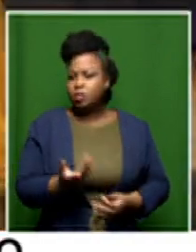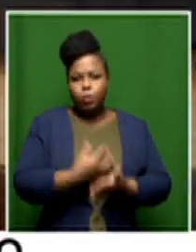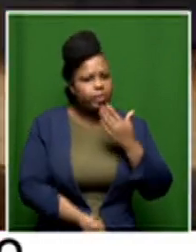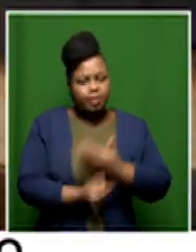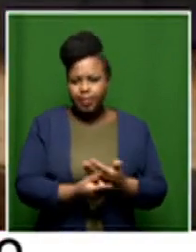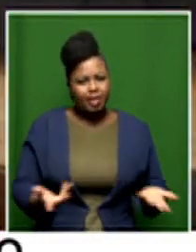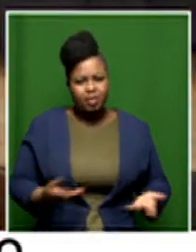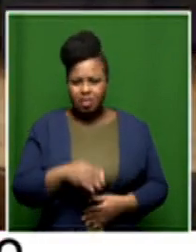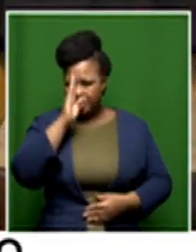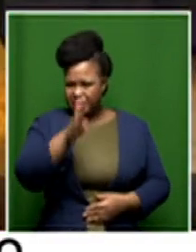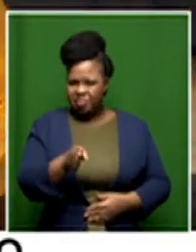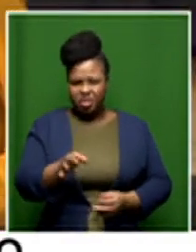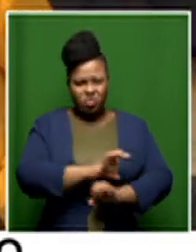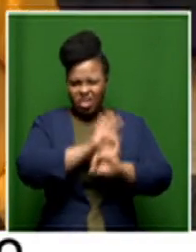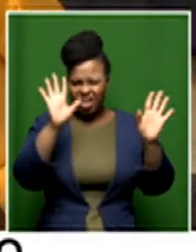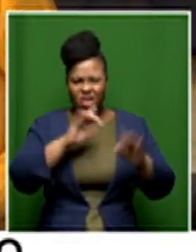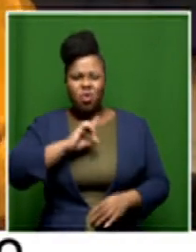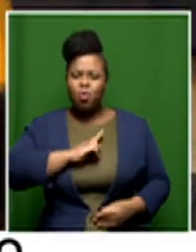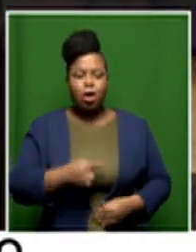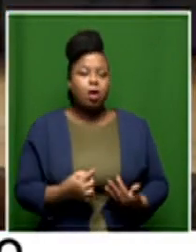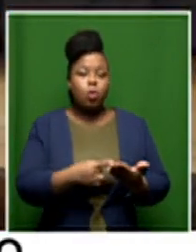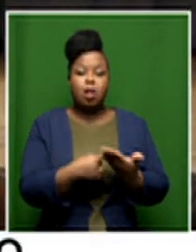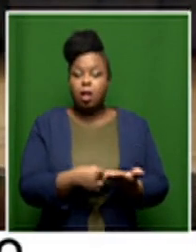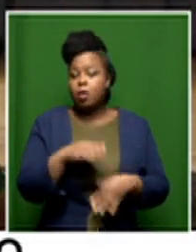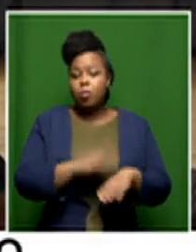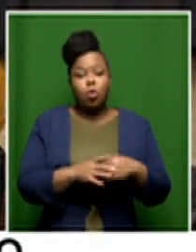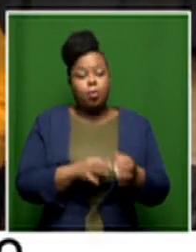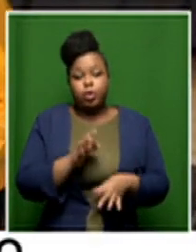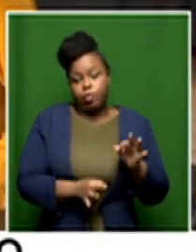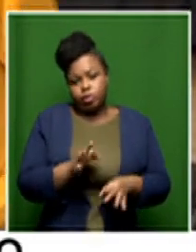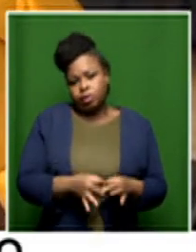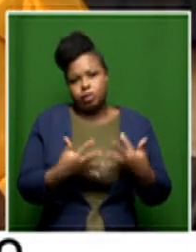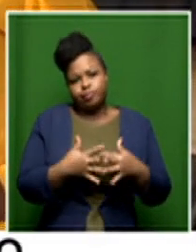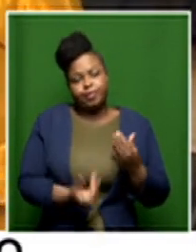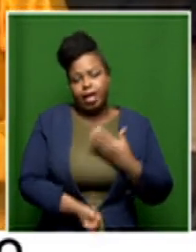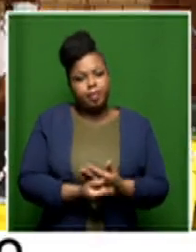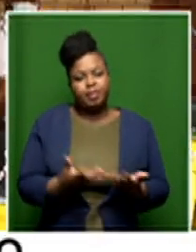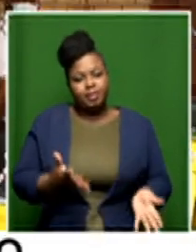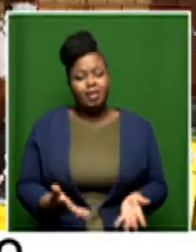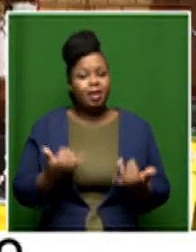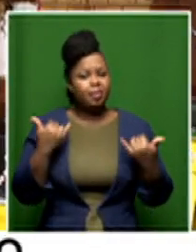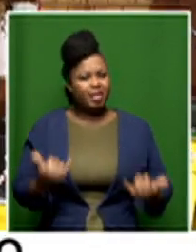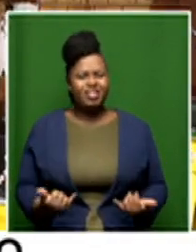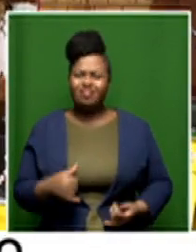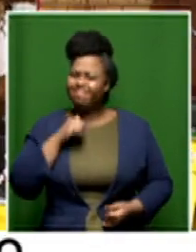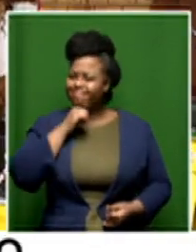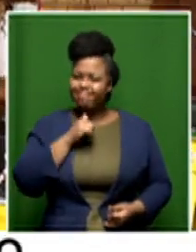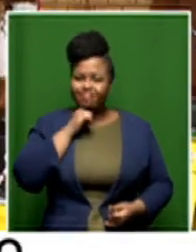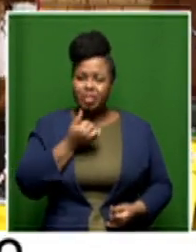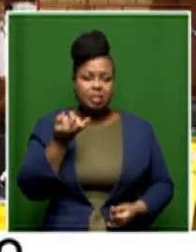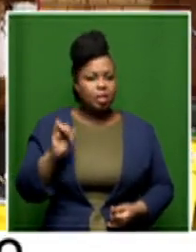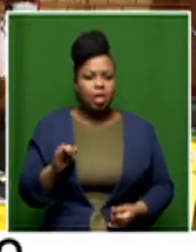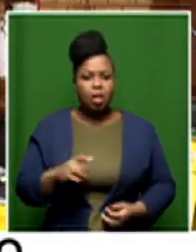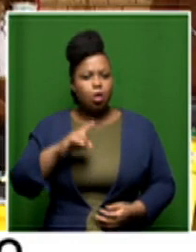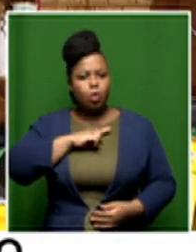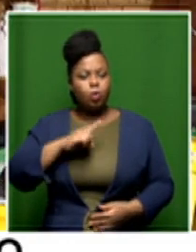I mean, let's be honest. We can sit and talk about the politics of the day, which is exactly what's stealing center stage, and yet